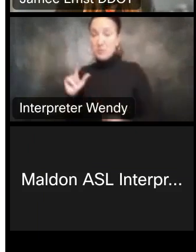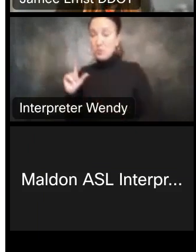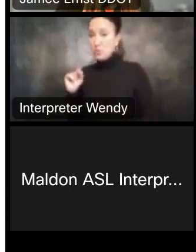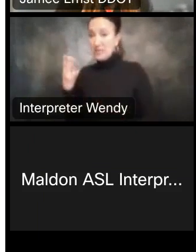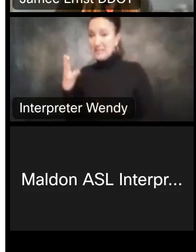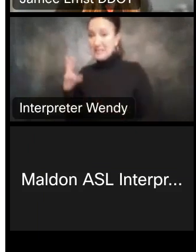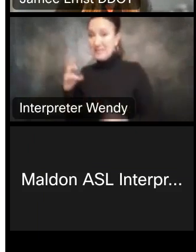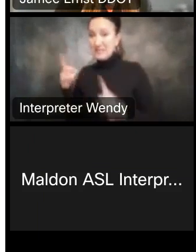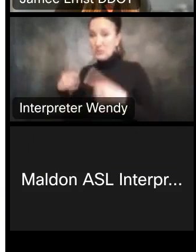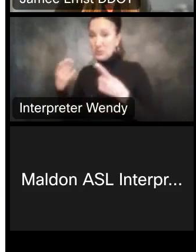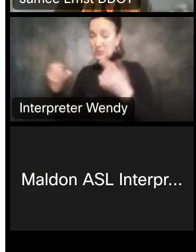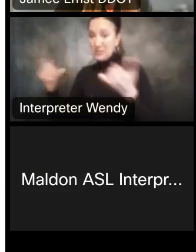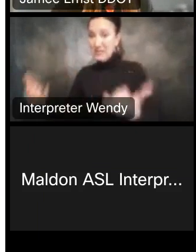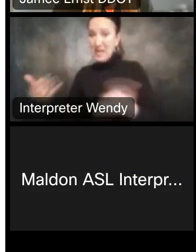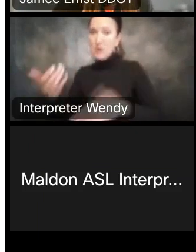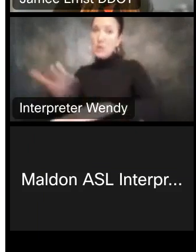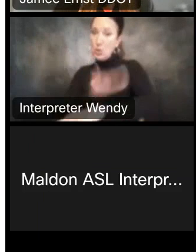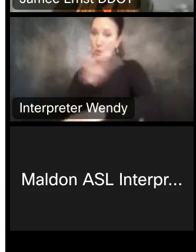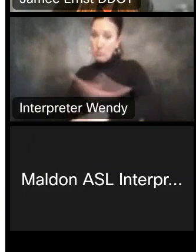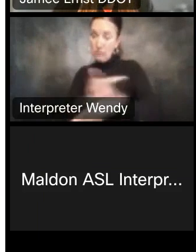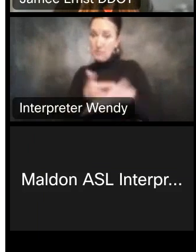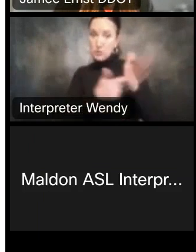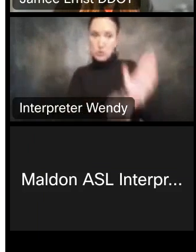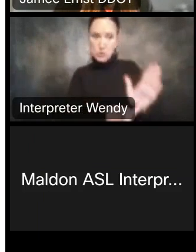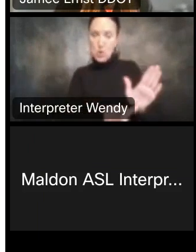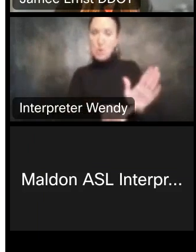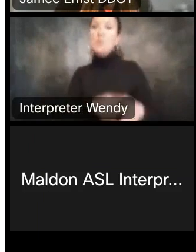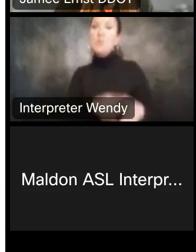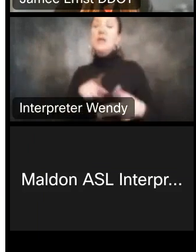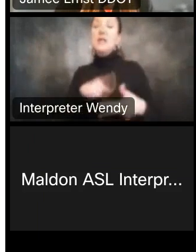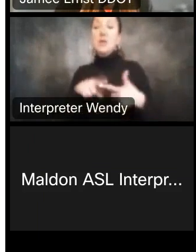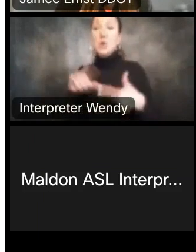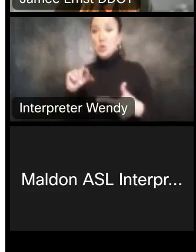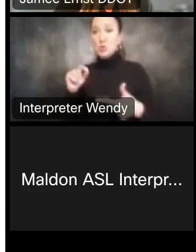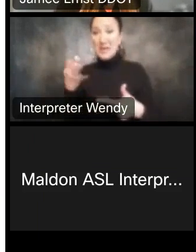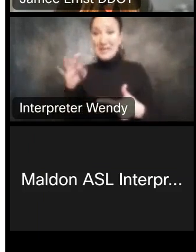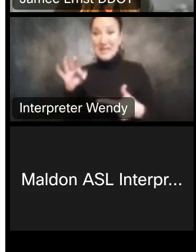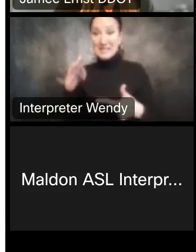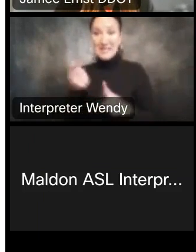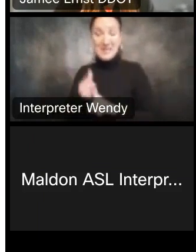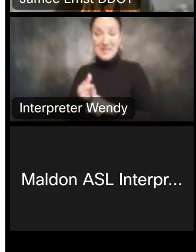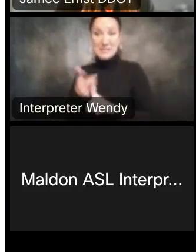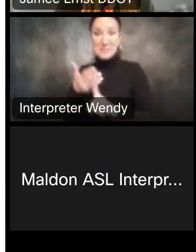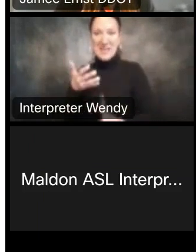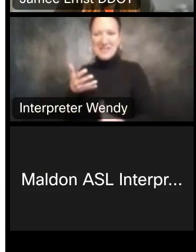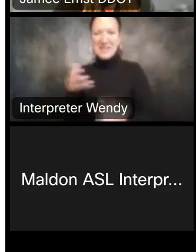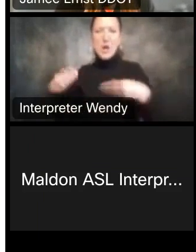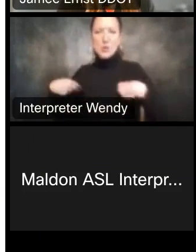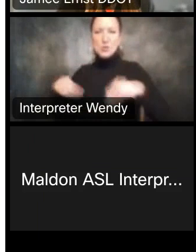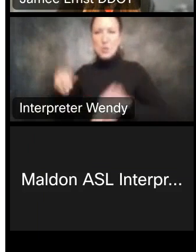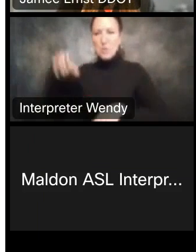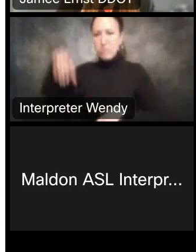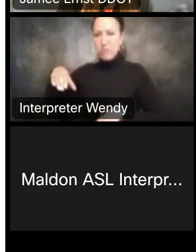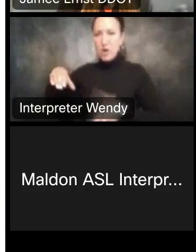we've highlighted those improvements here. In 2019, there was a sidewalk expansion when the Target was built on New York